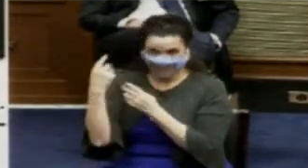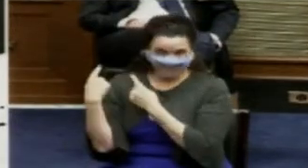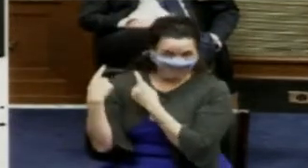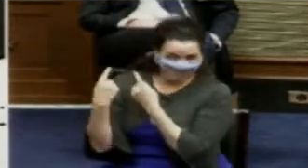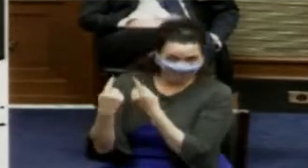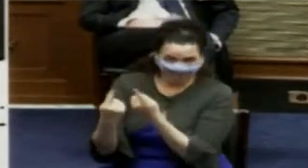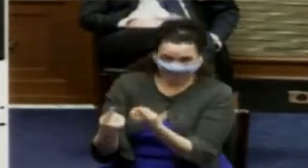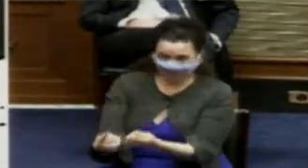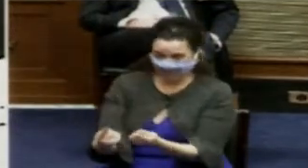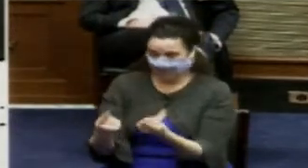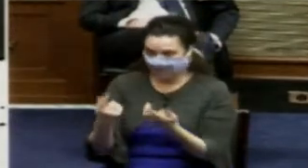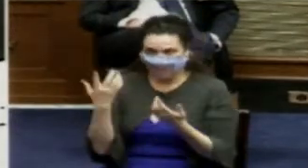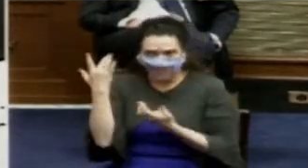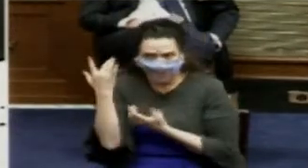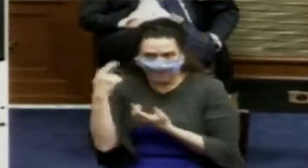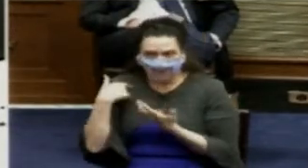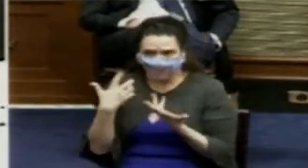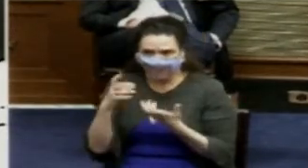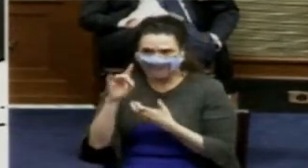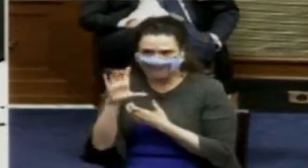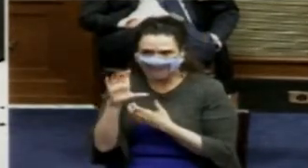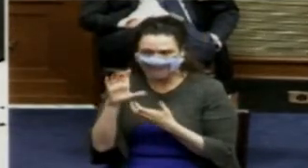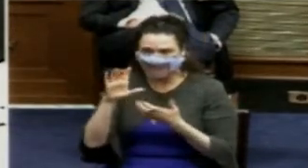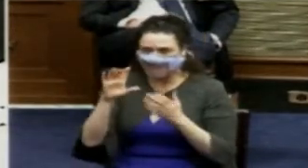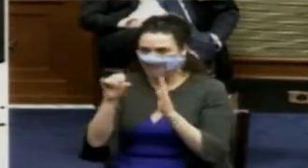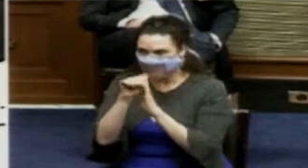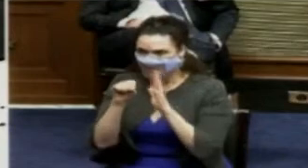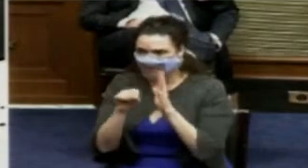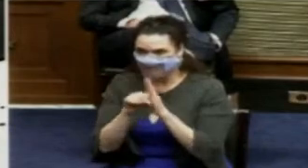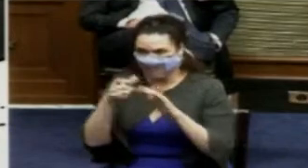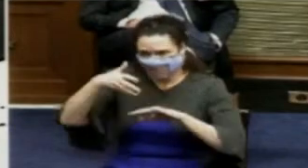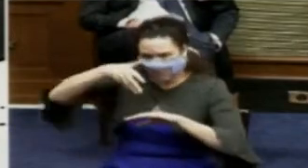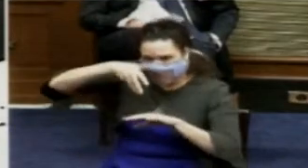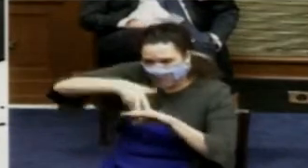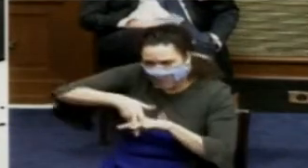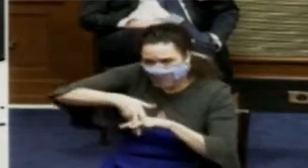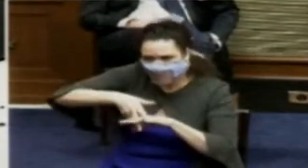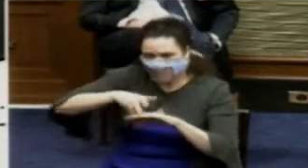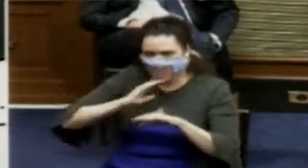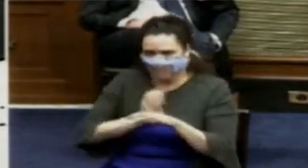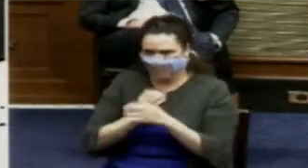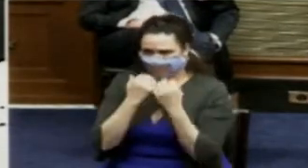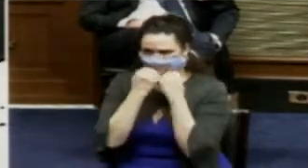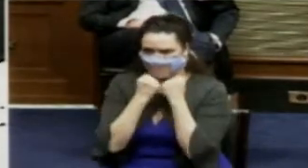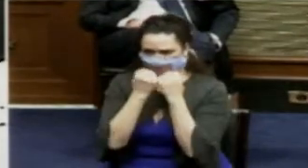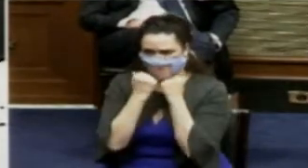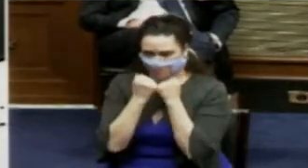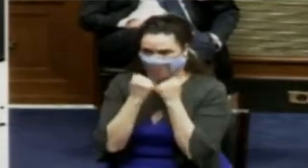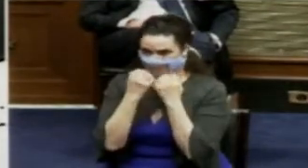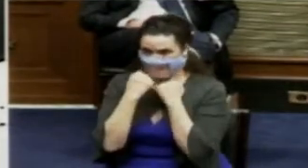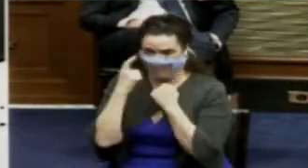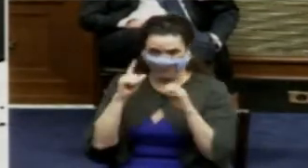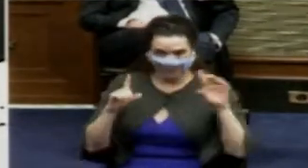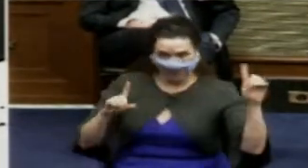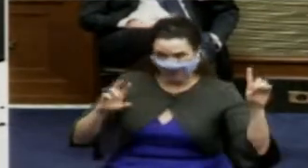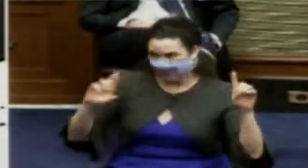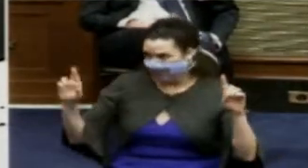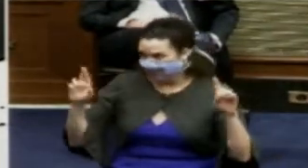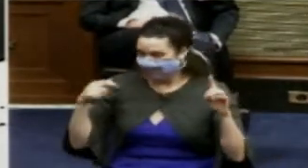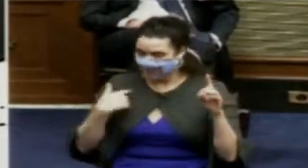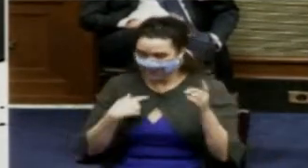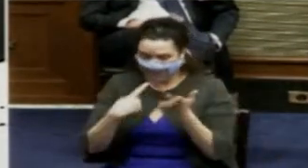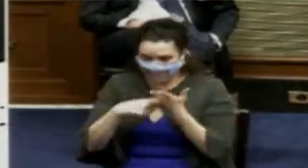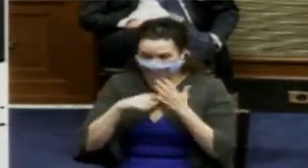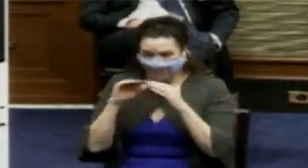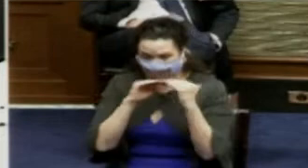our values and the values of both parties. We talk about fairness and democracy